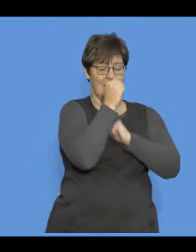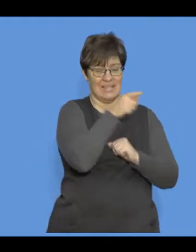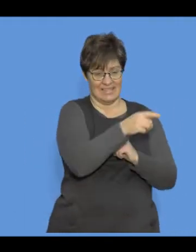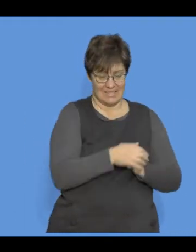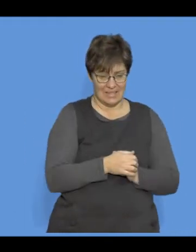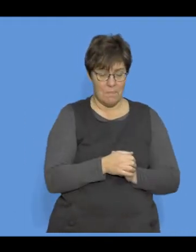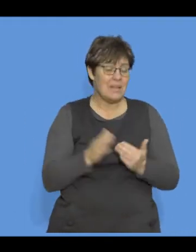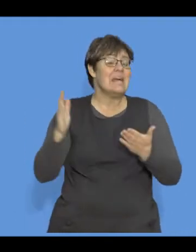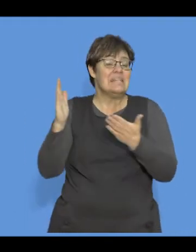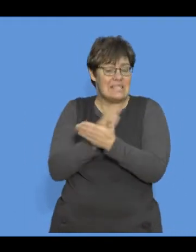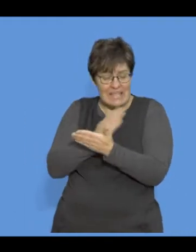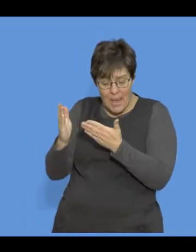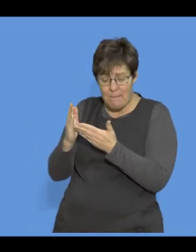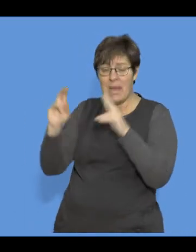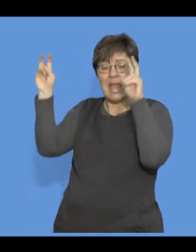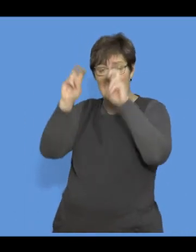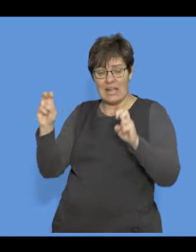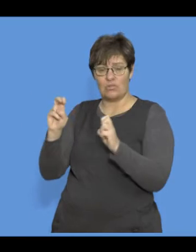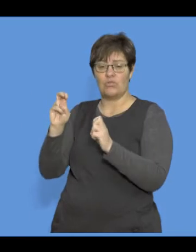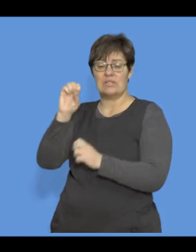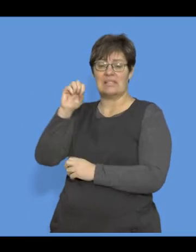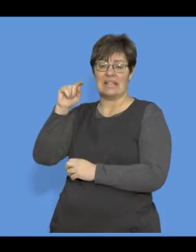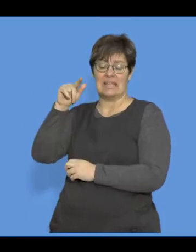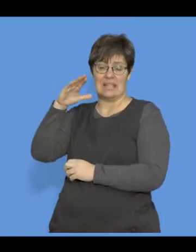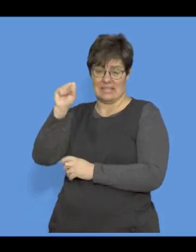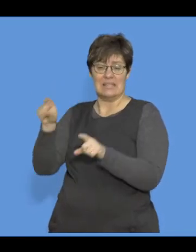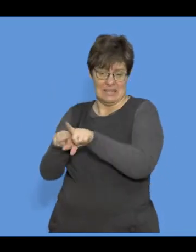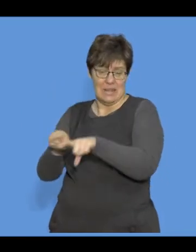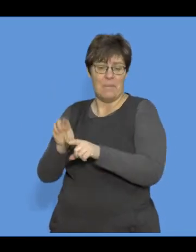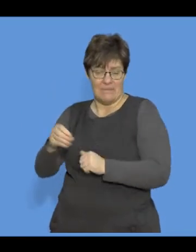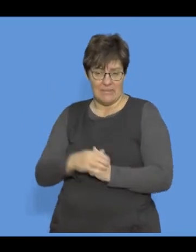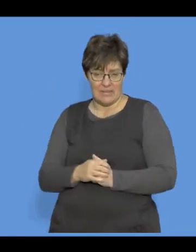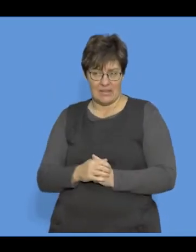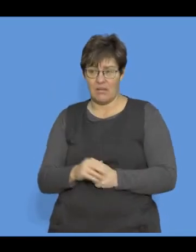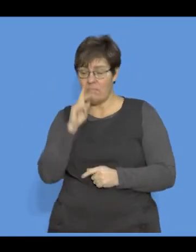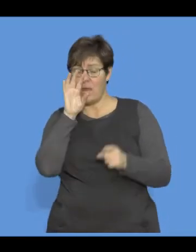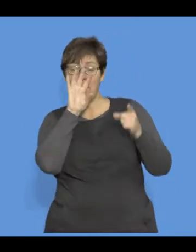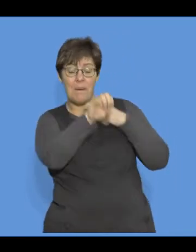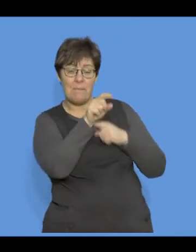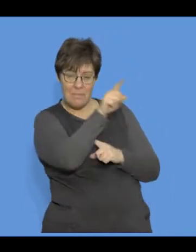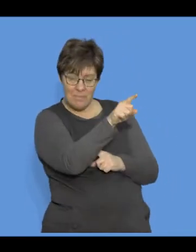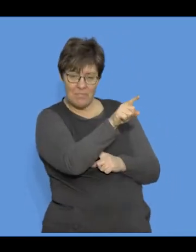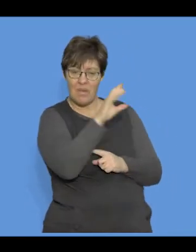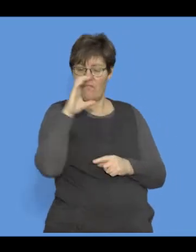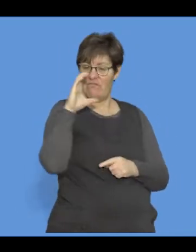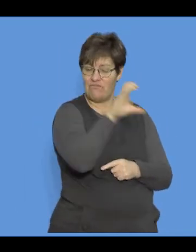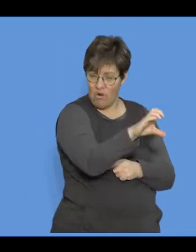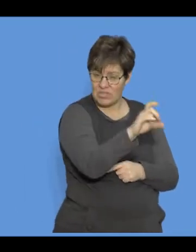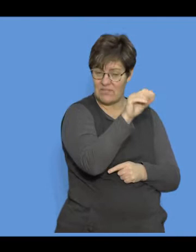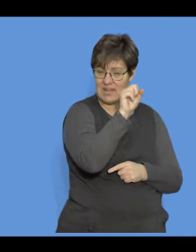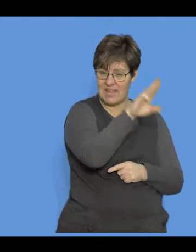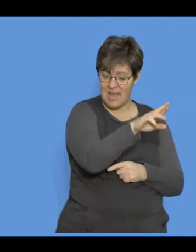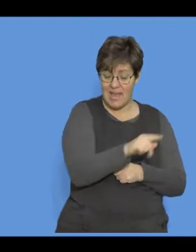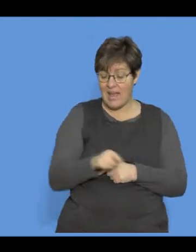some in electrostatics as well. So if you go to the next page, you'll recognize here is the force vector, and